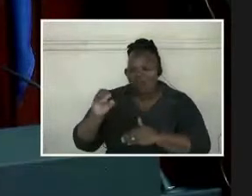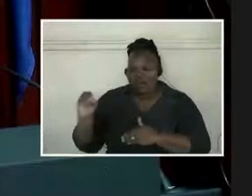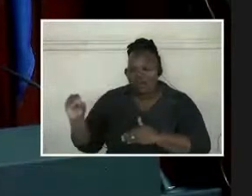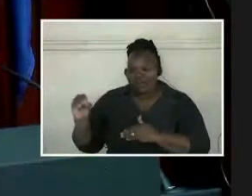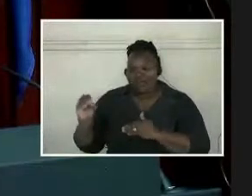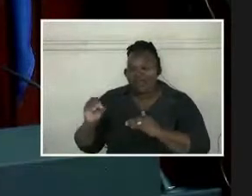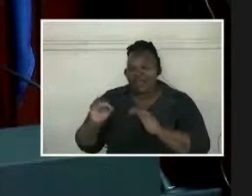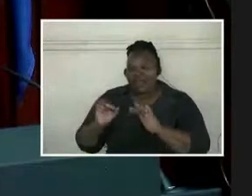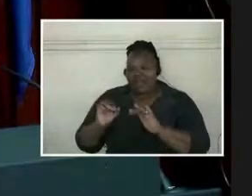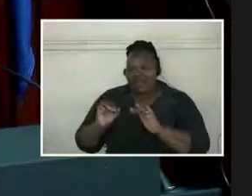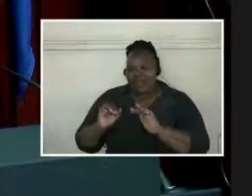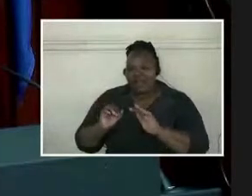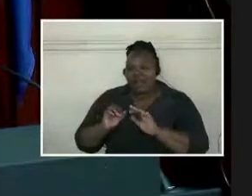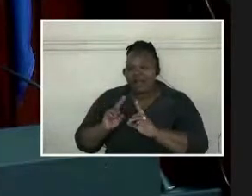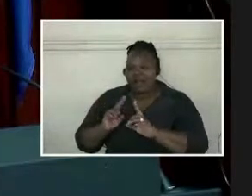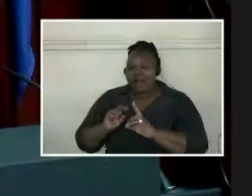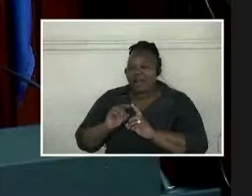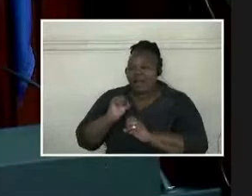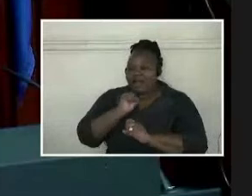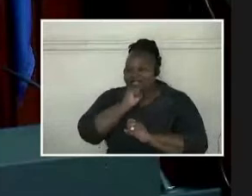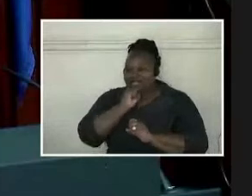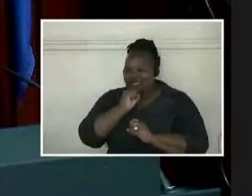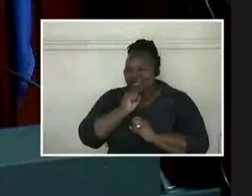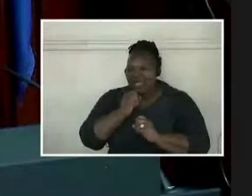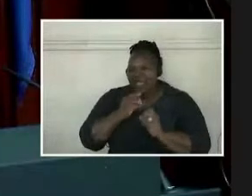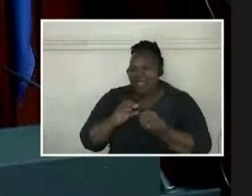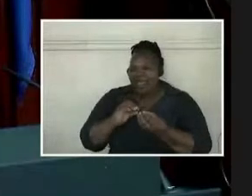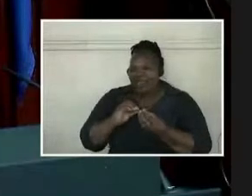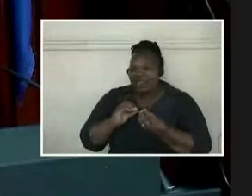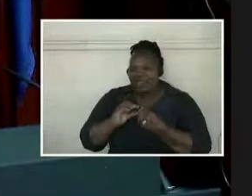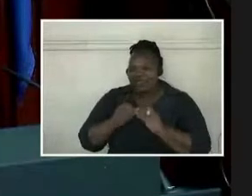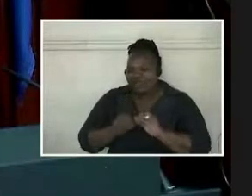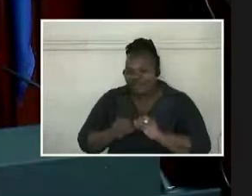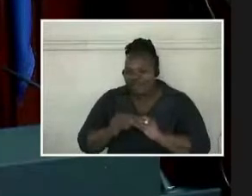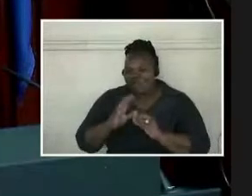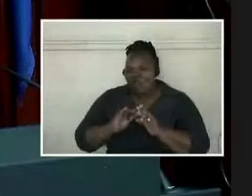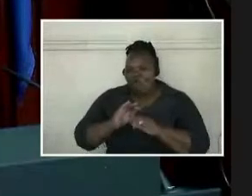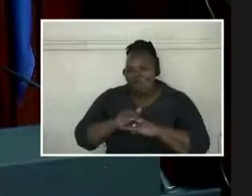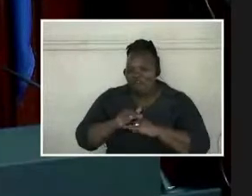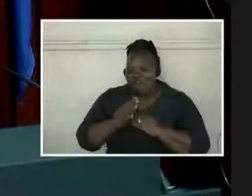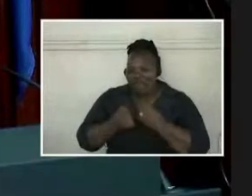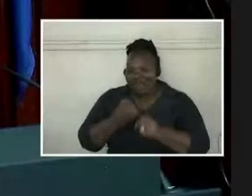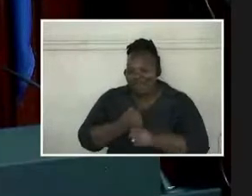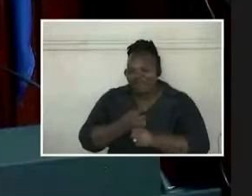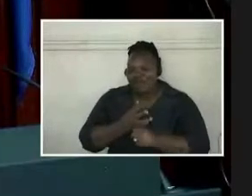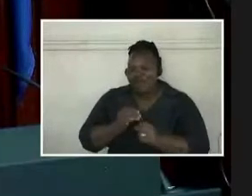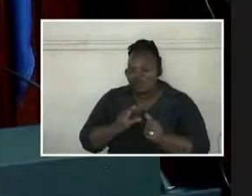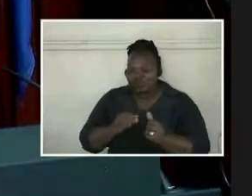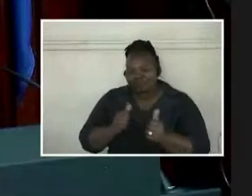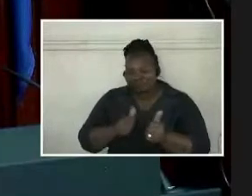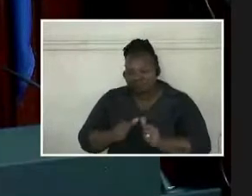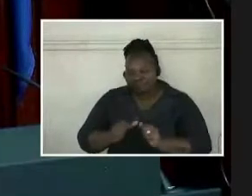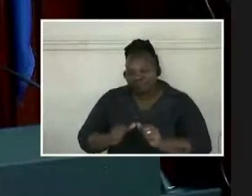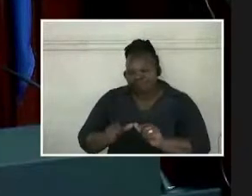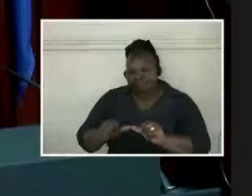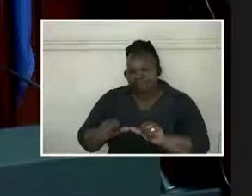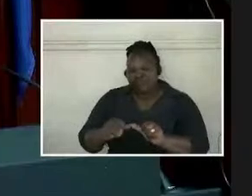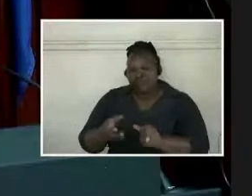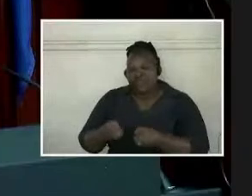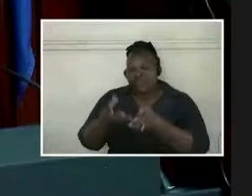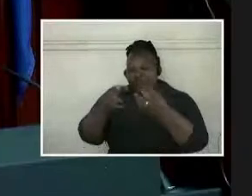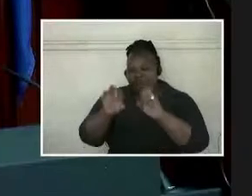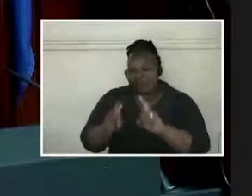and crafters in the coming years we will grow this program to become a major brand that gives